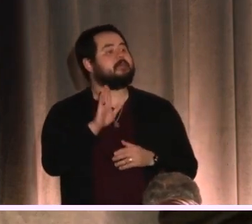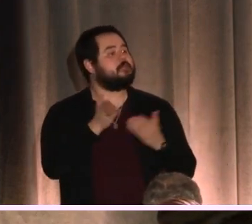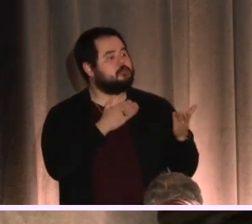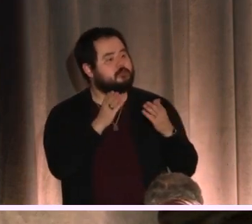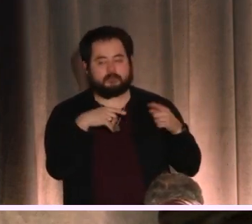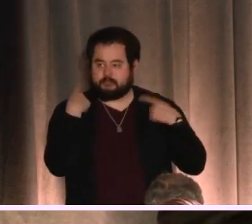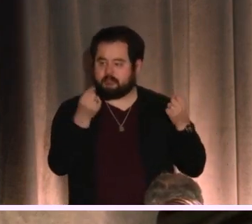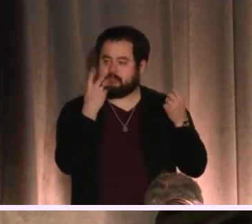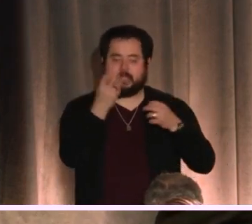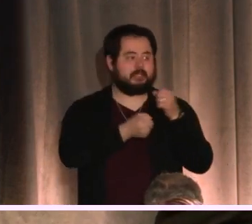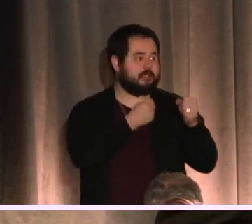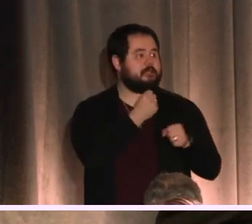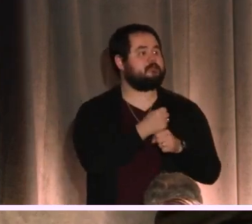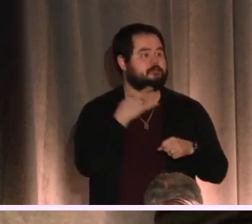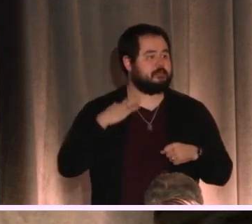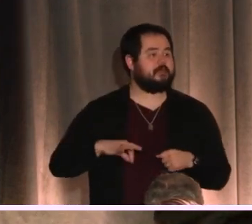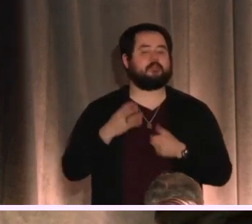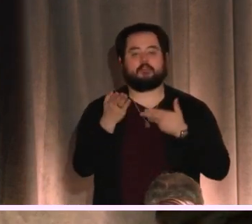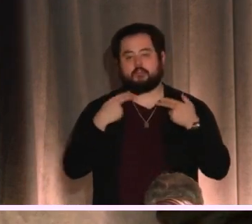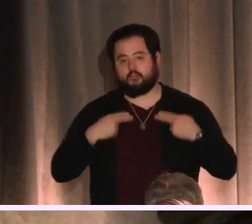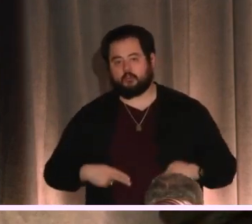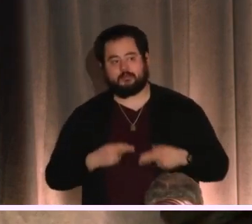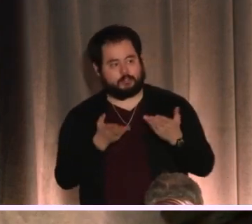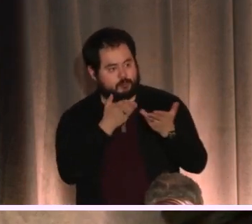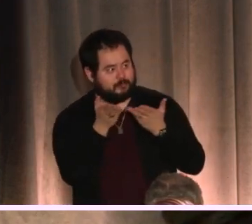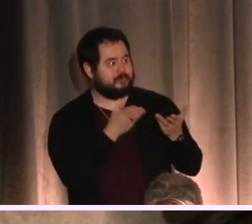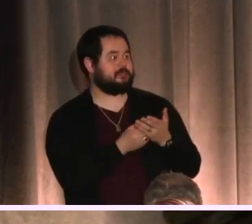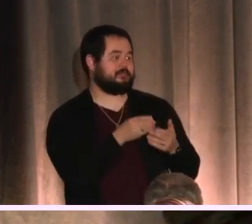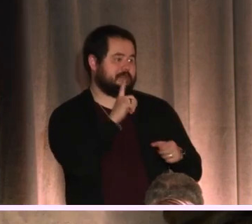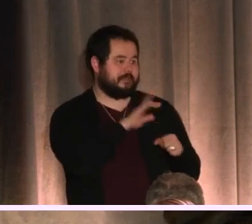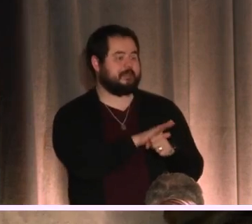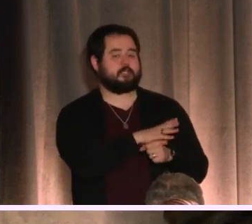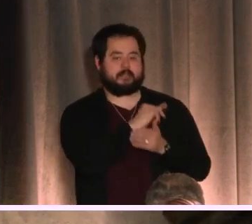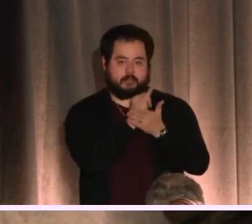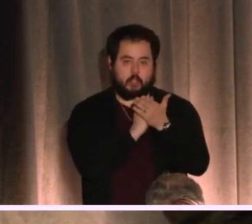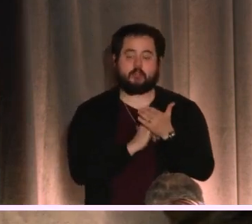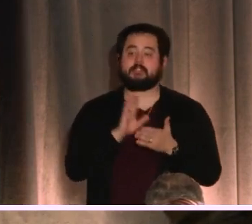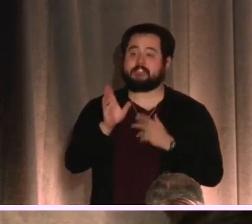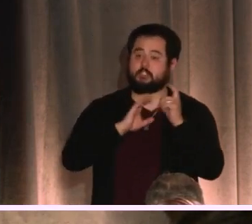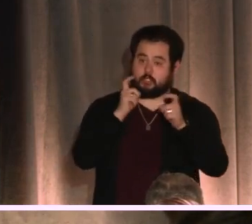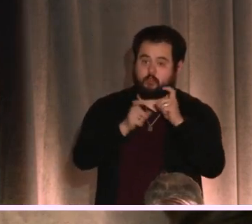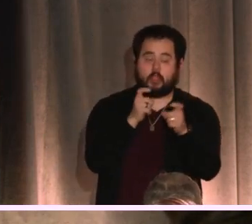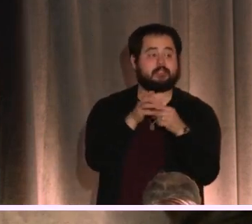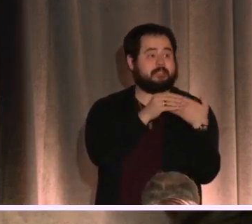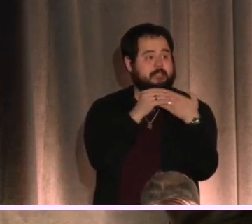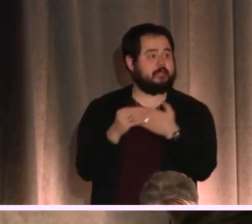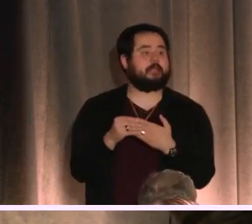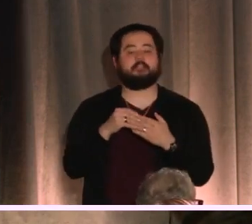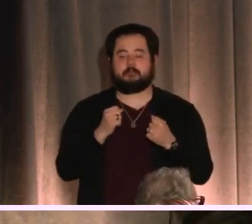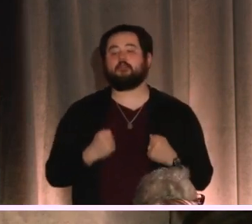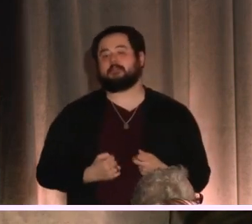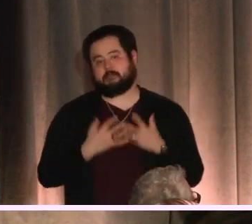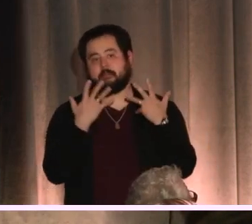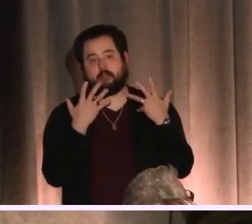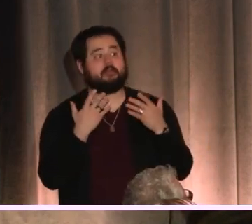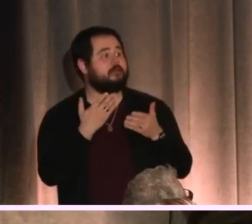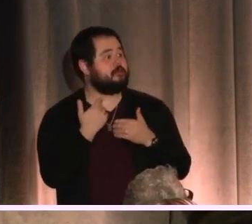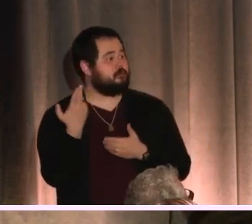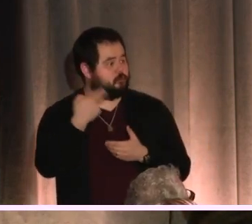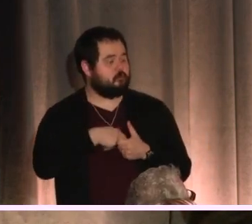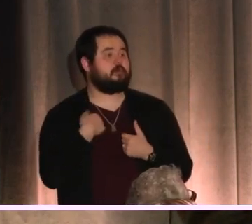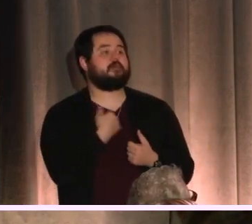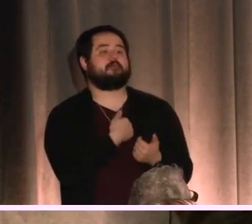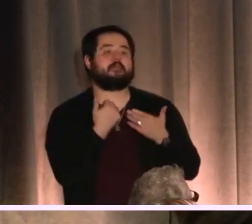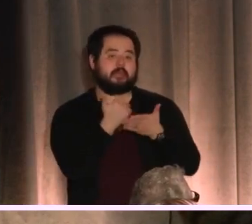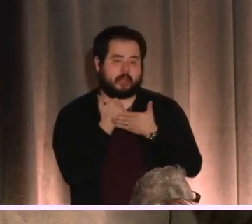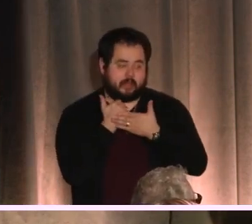services, education, and the arts. Rob's generosity and leadership are an inspiration. Please join me in congratulating Rob Unkovic for this